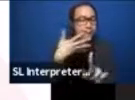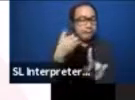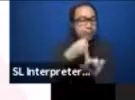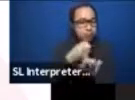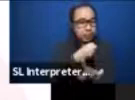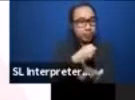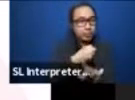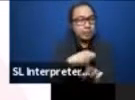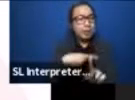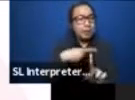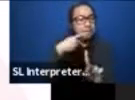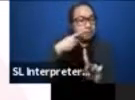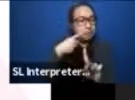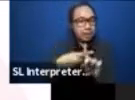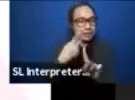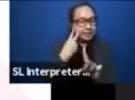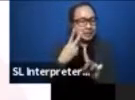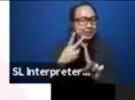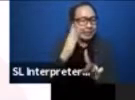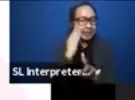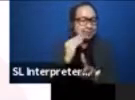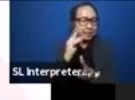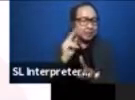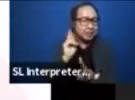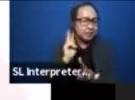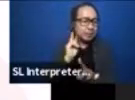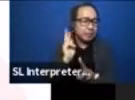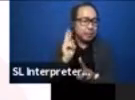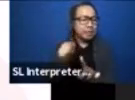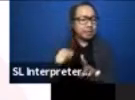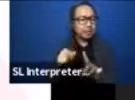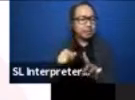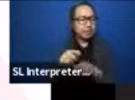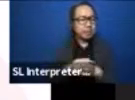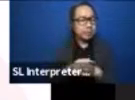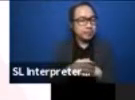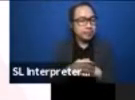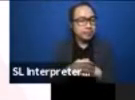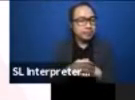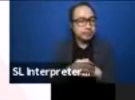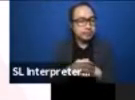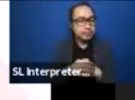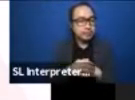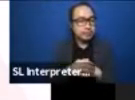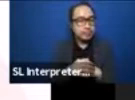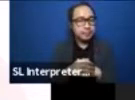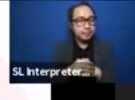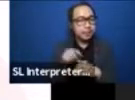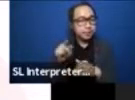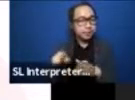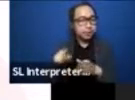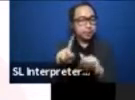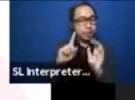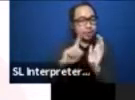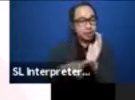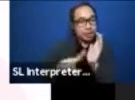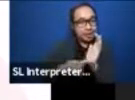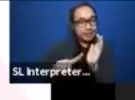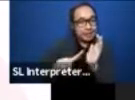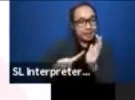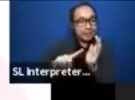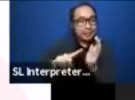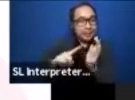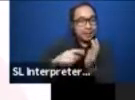factors associated with the sexual harassment and type of perpetrators. This study was approved by